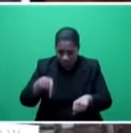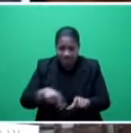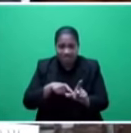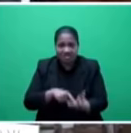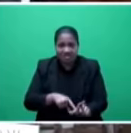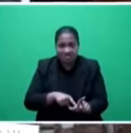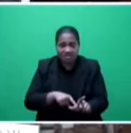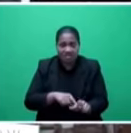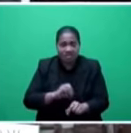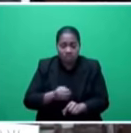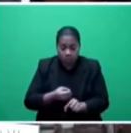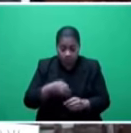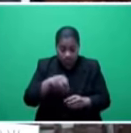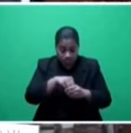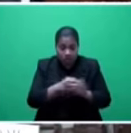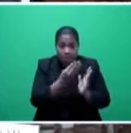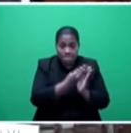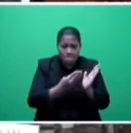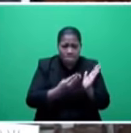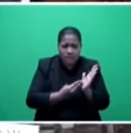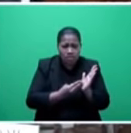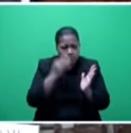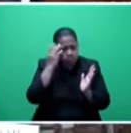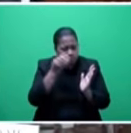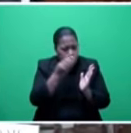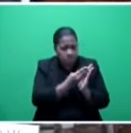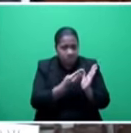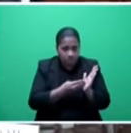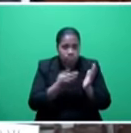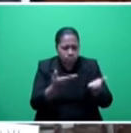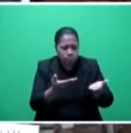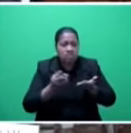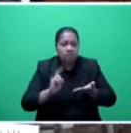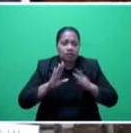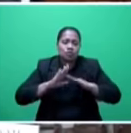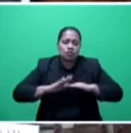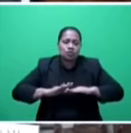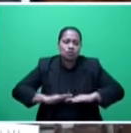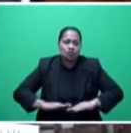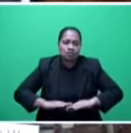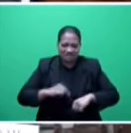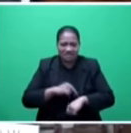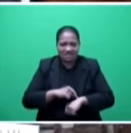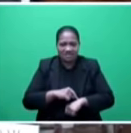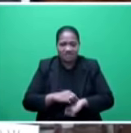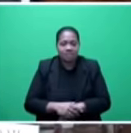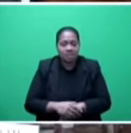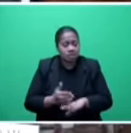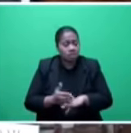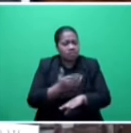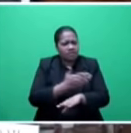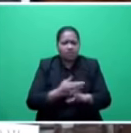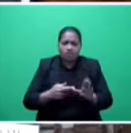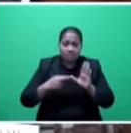in the budget is designed to bring relief to the afflicted at this time? Before responding to the national budget,